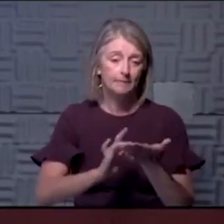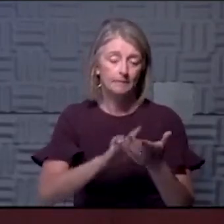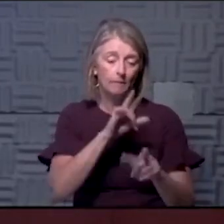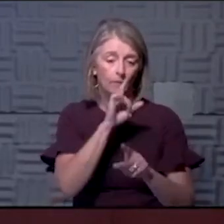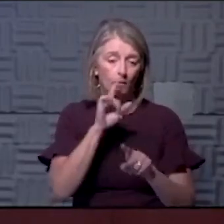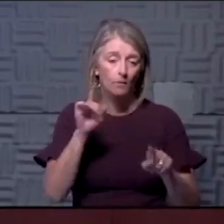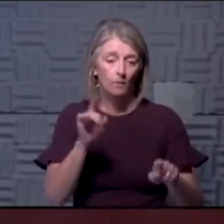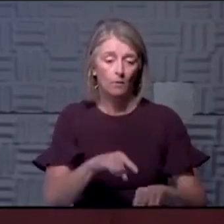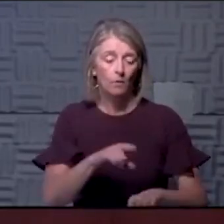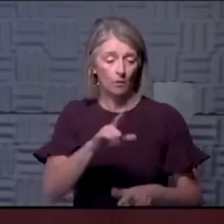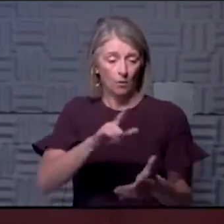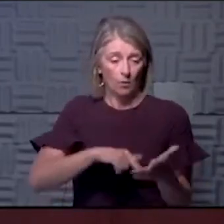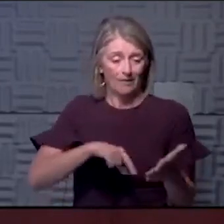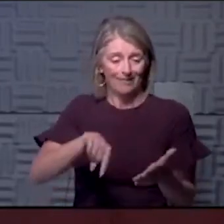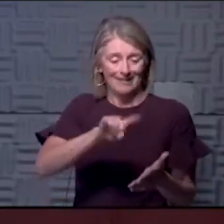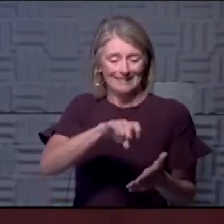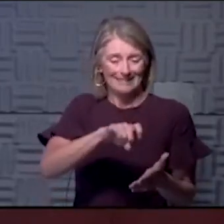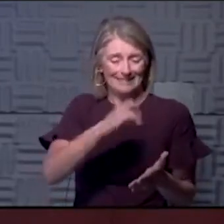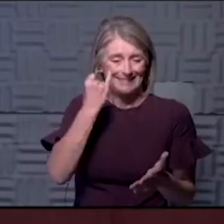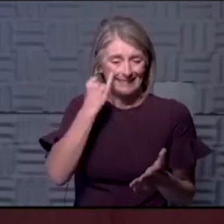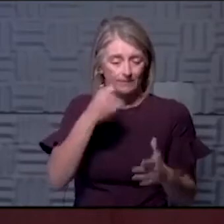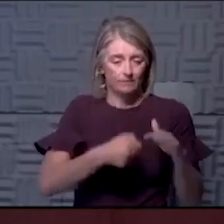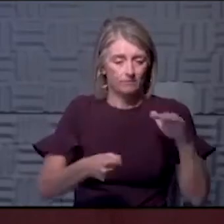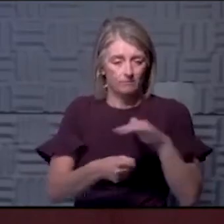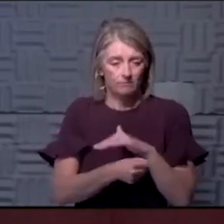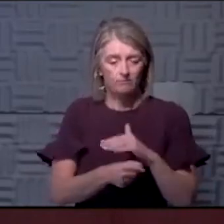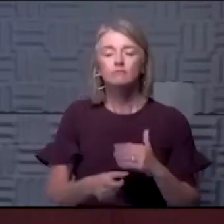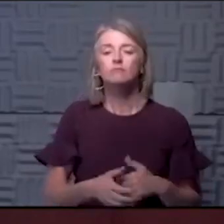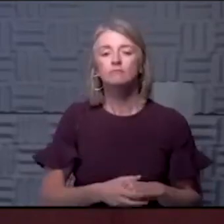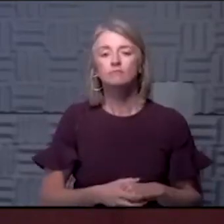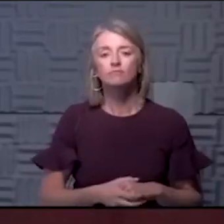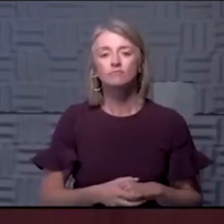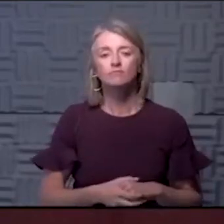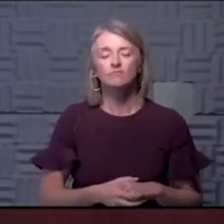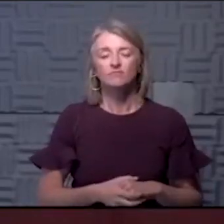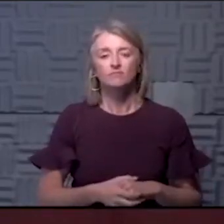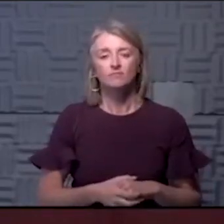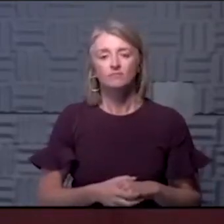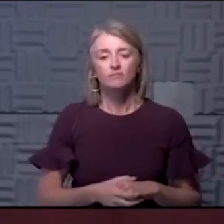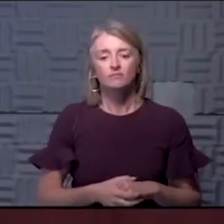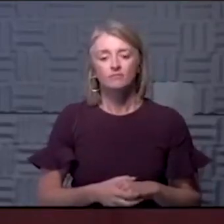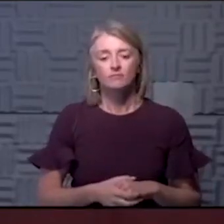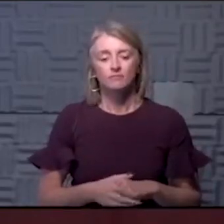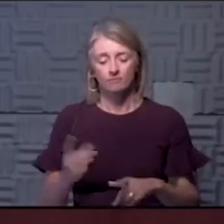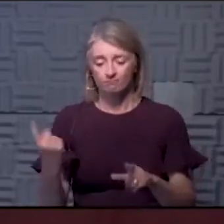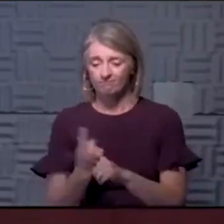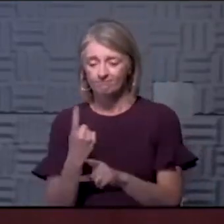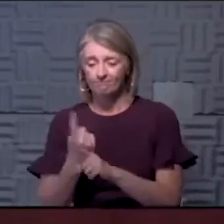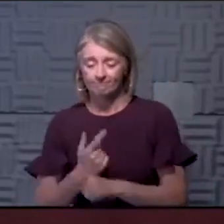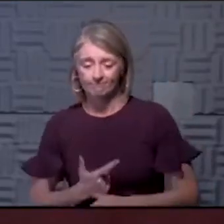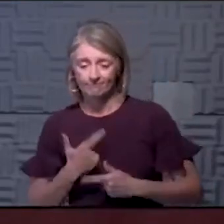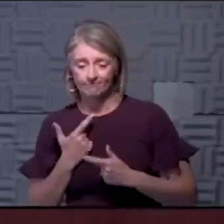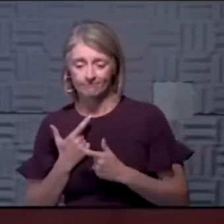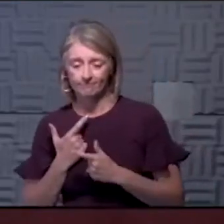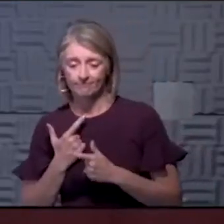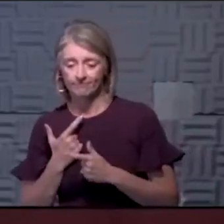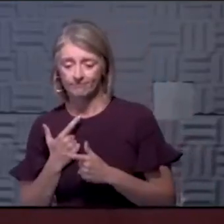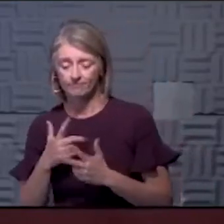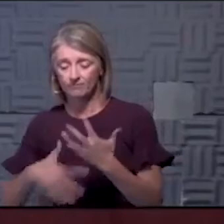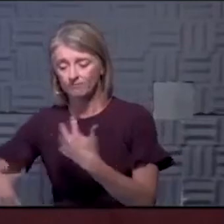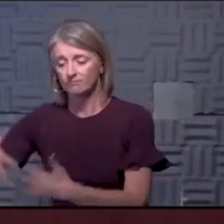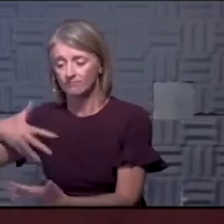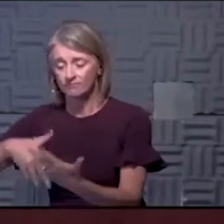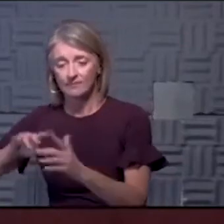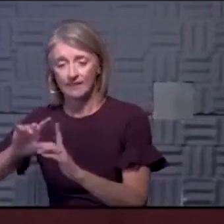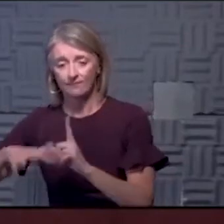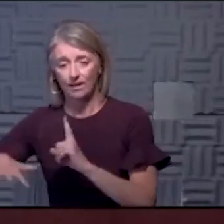order what they need there. But really, we've just taken them out of their communal living environment into a non-communal living